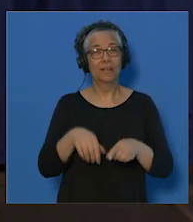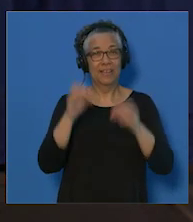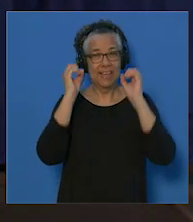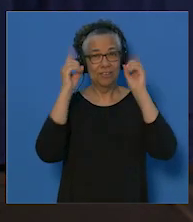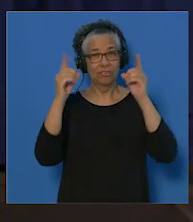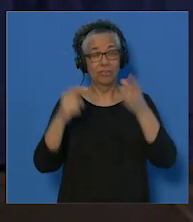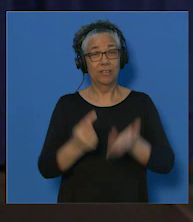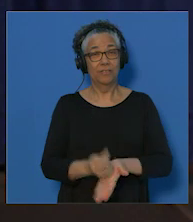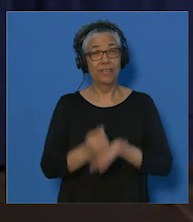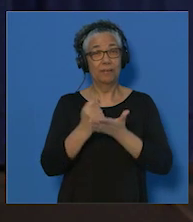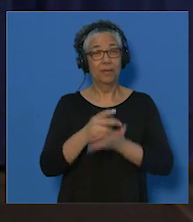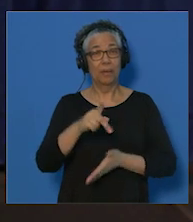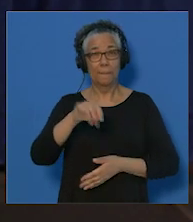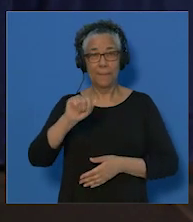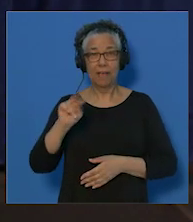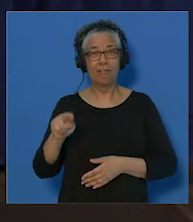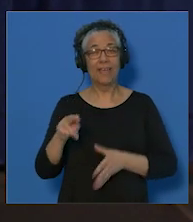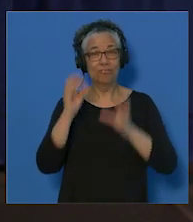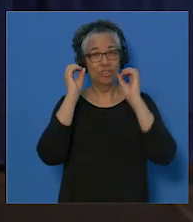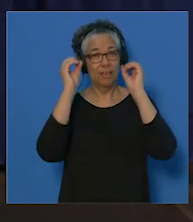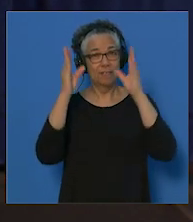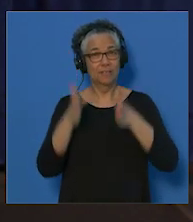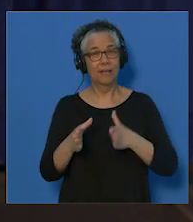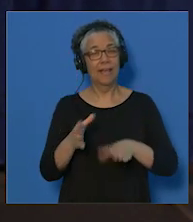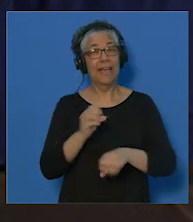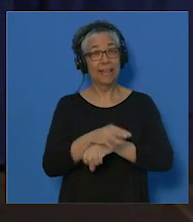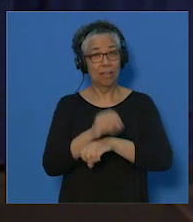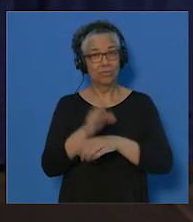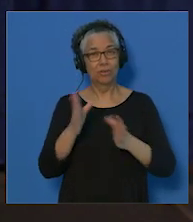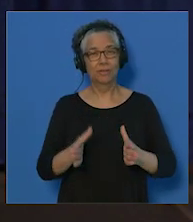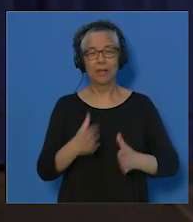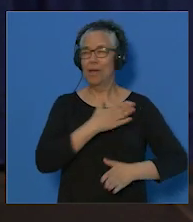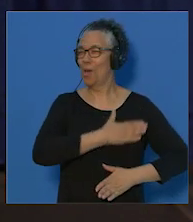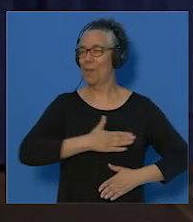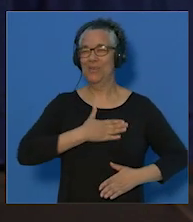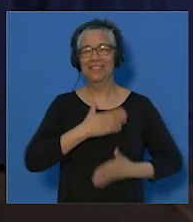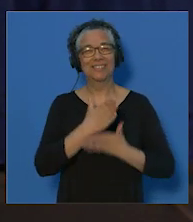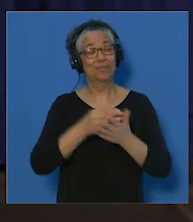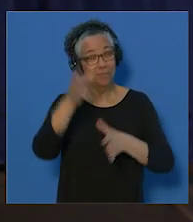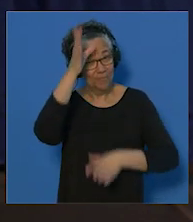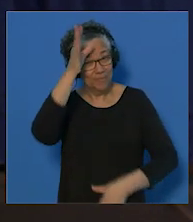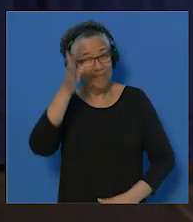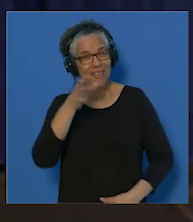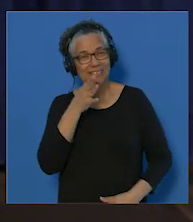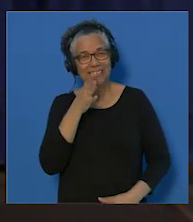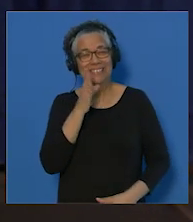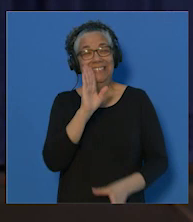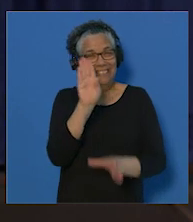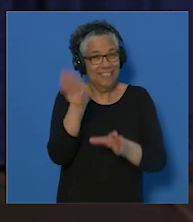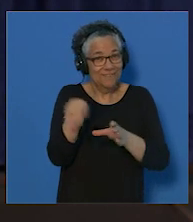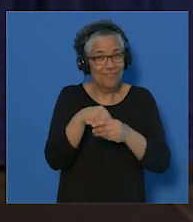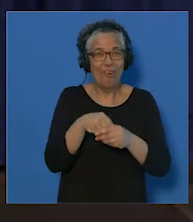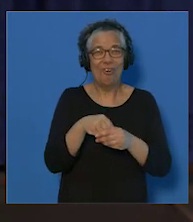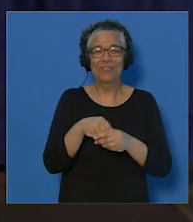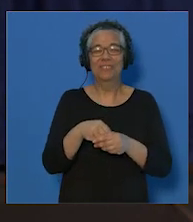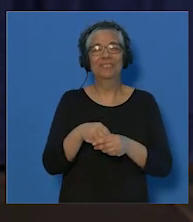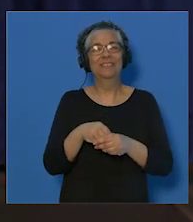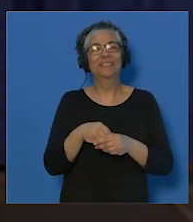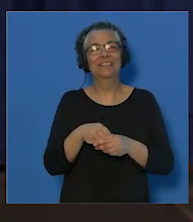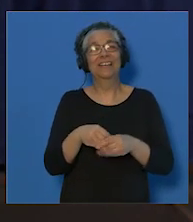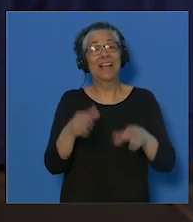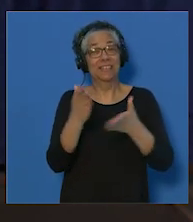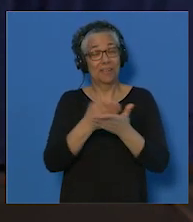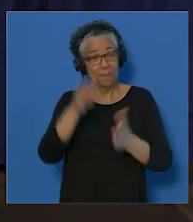and school counselors. I'm pleased that some of our parents are engaged in conferences MTSS sessions, and some parents